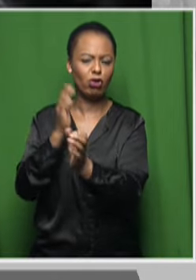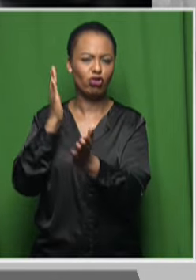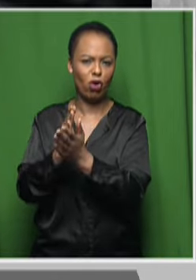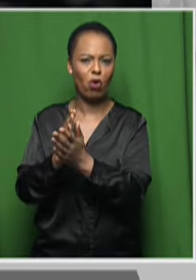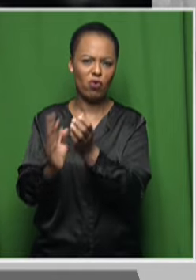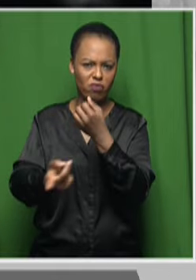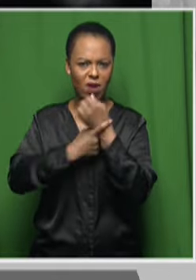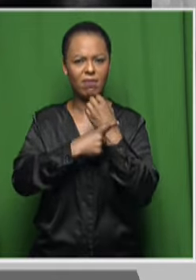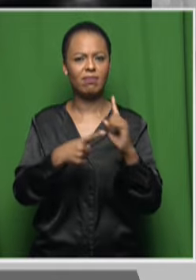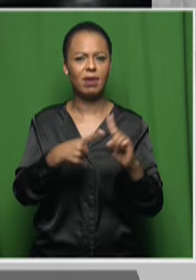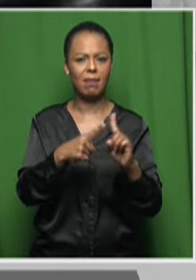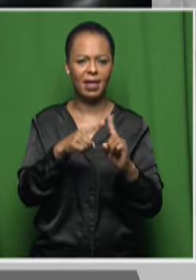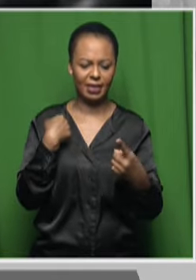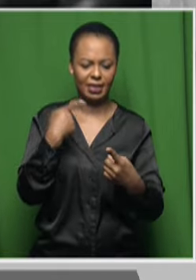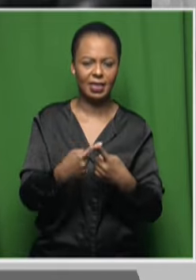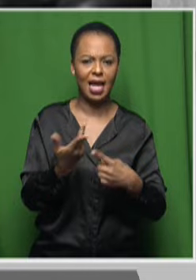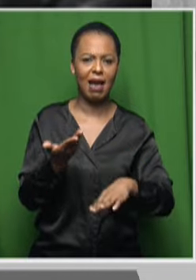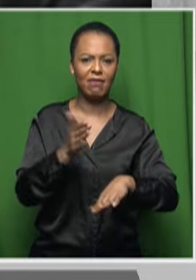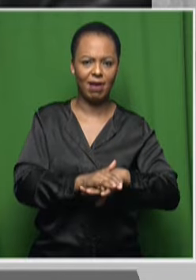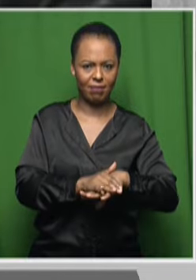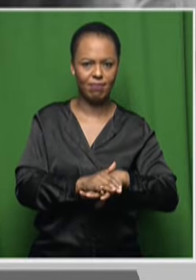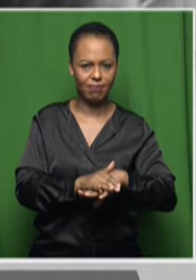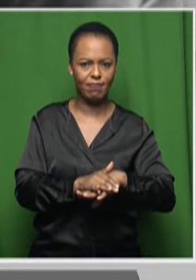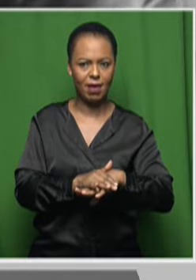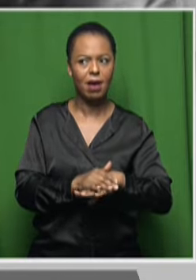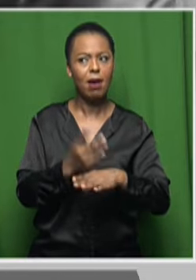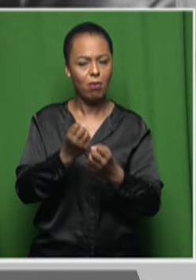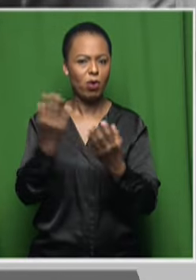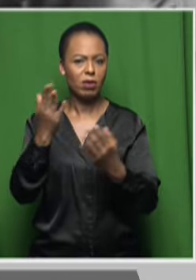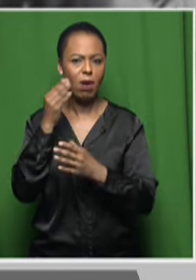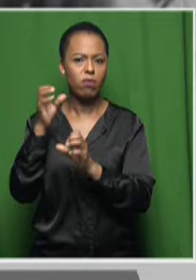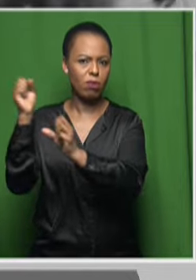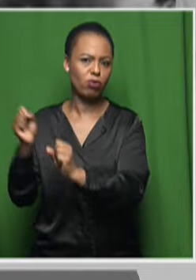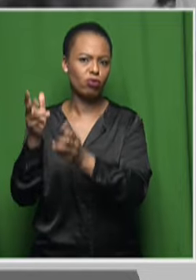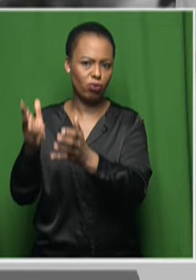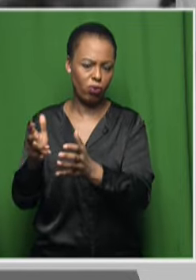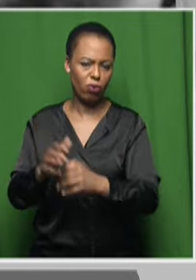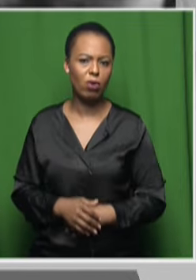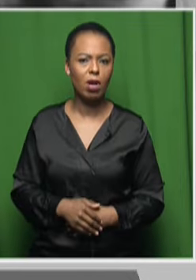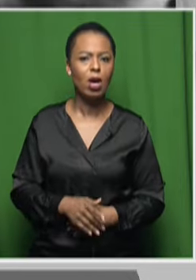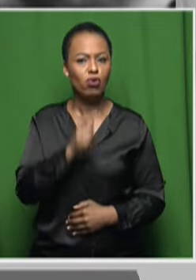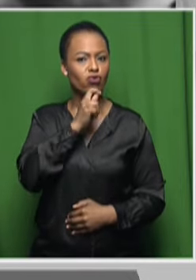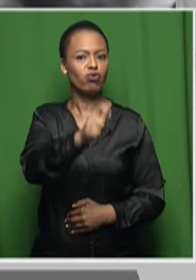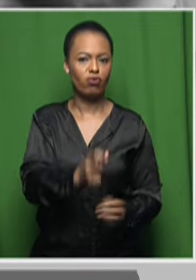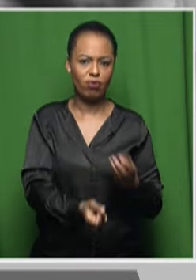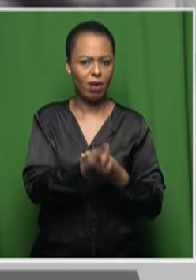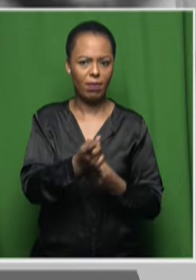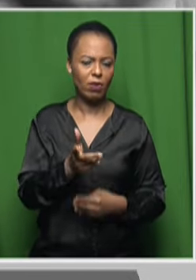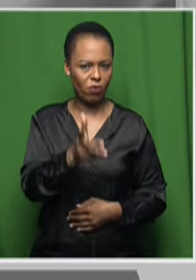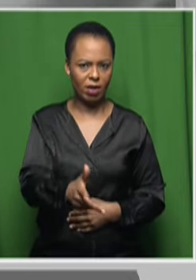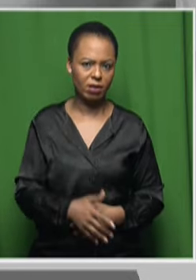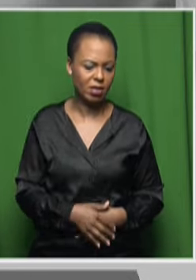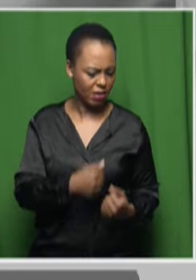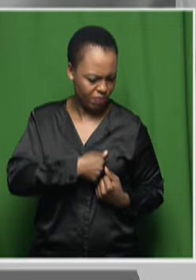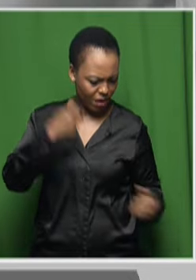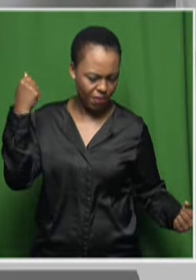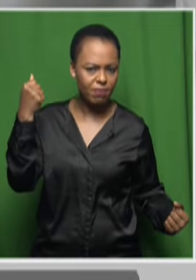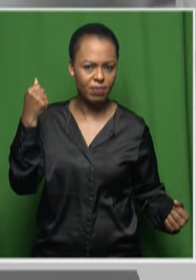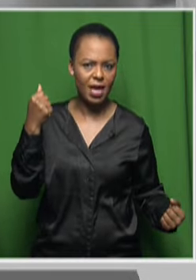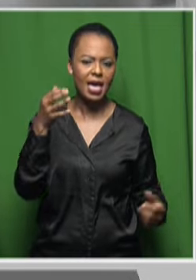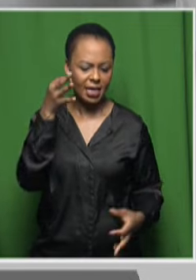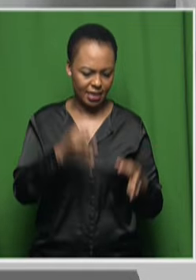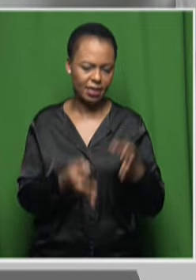jail till this side of eternity. Yeah. So we want truth to come out. We want closure for Sobukwe. We want